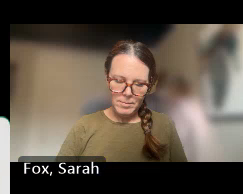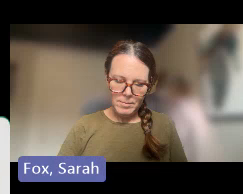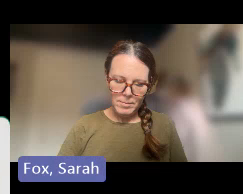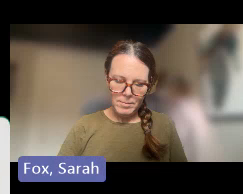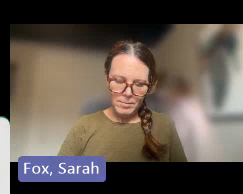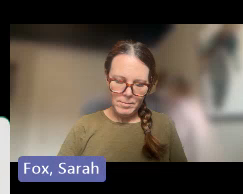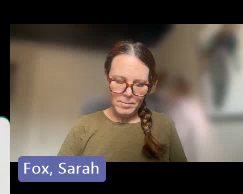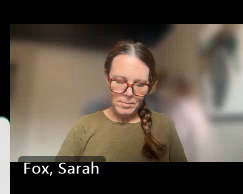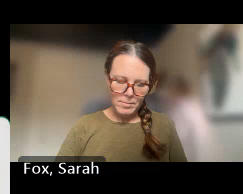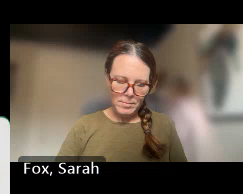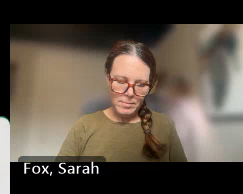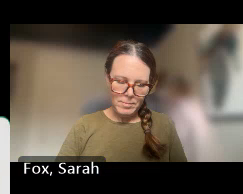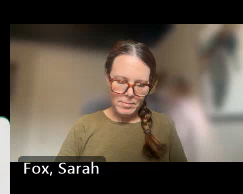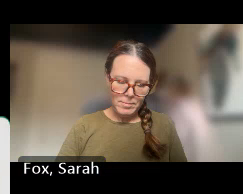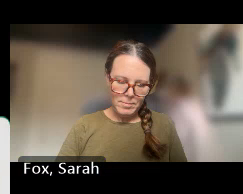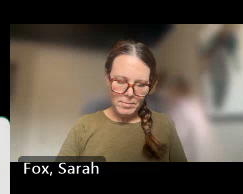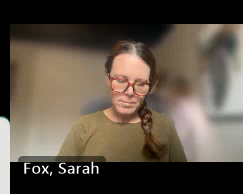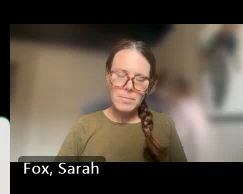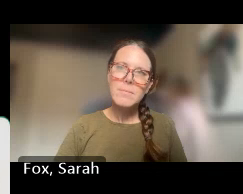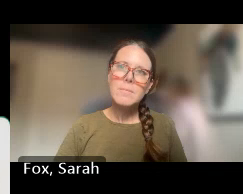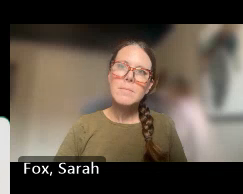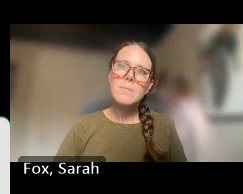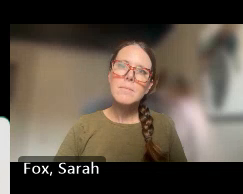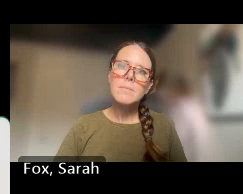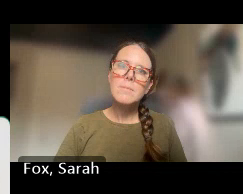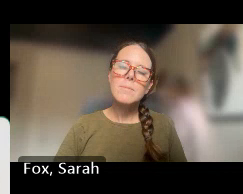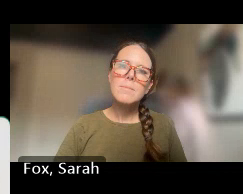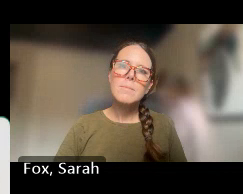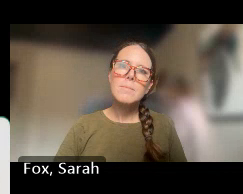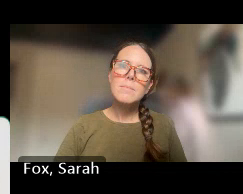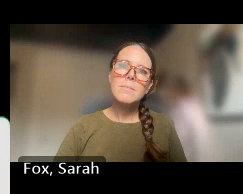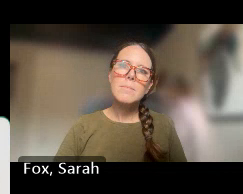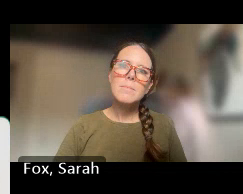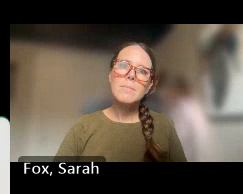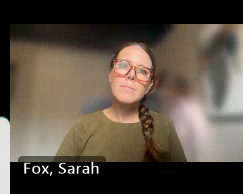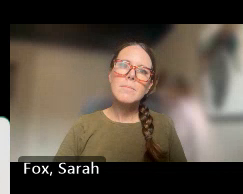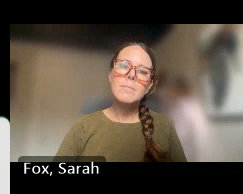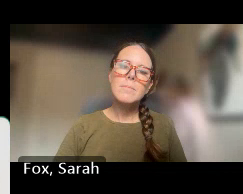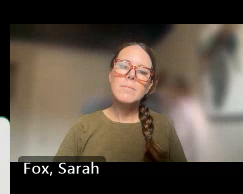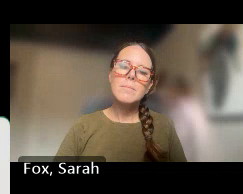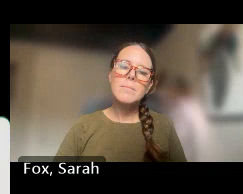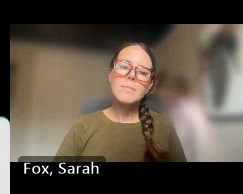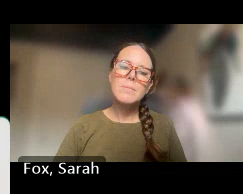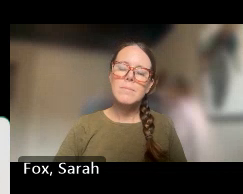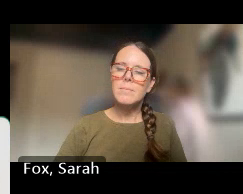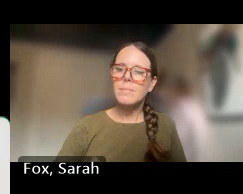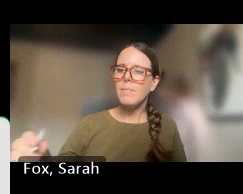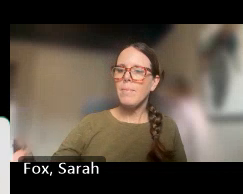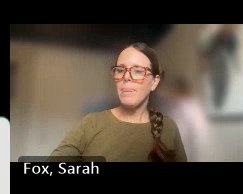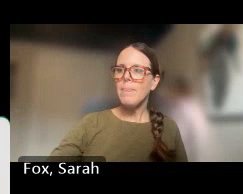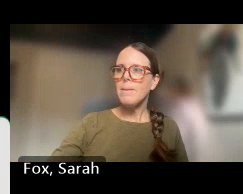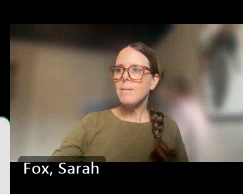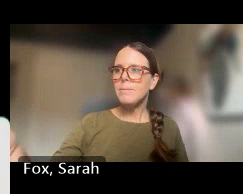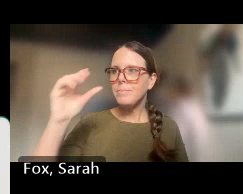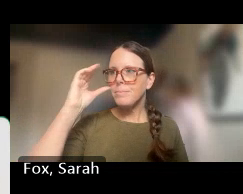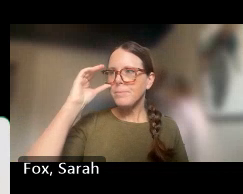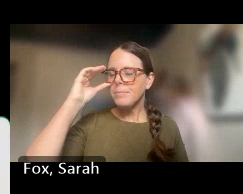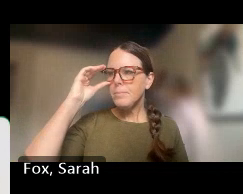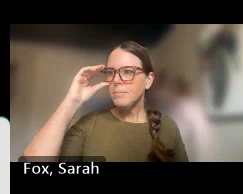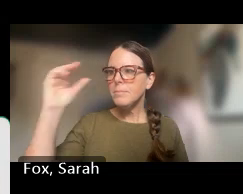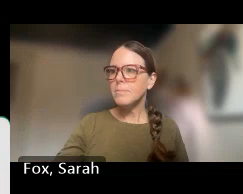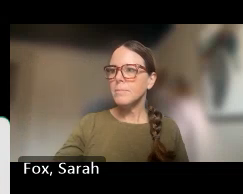room nights, I think a lot of them are maybe on the higher end of what I would estimate being in a lodging,